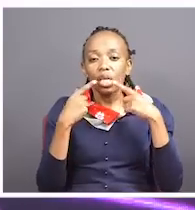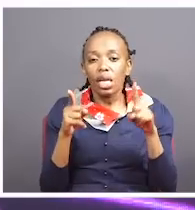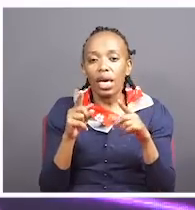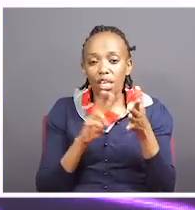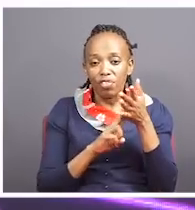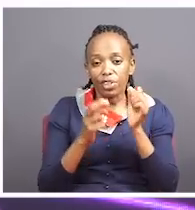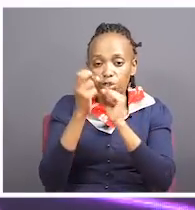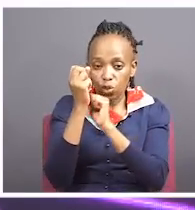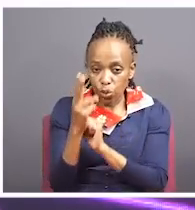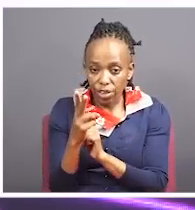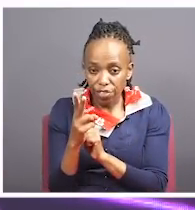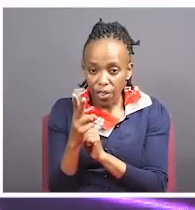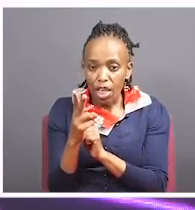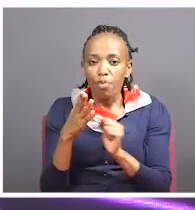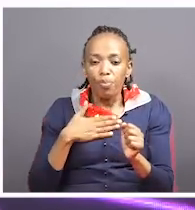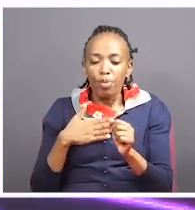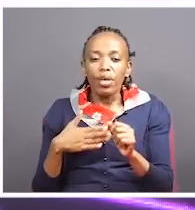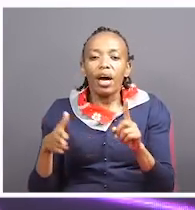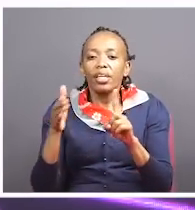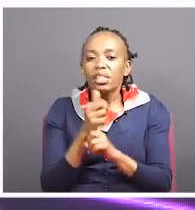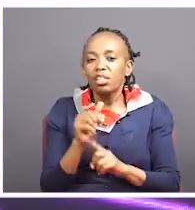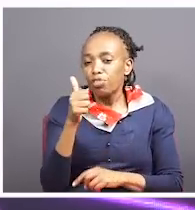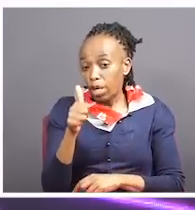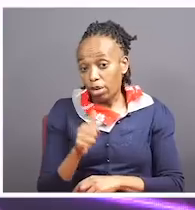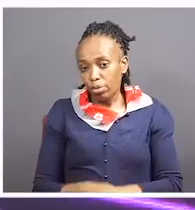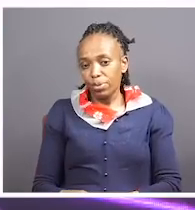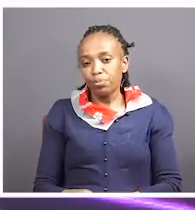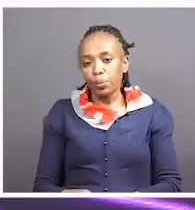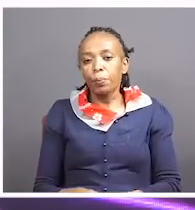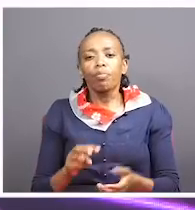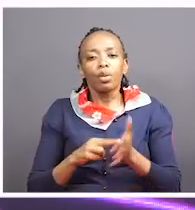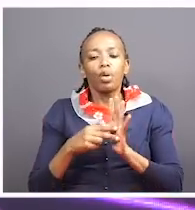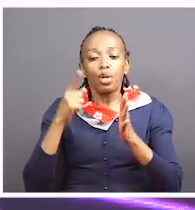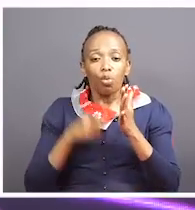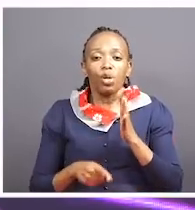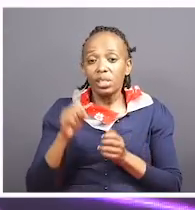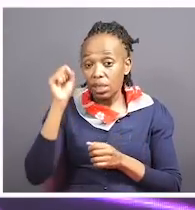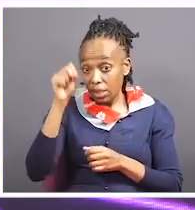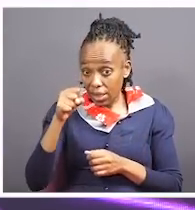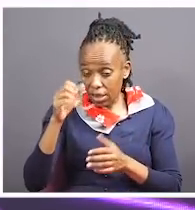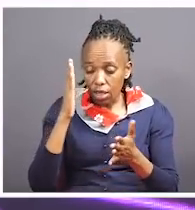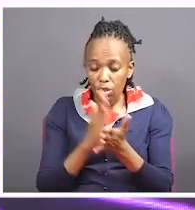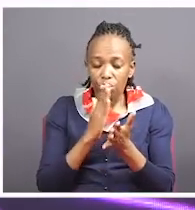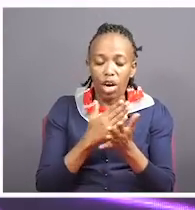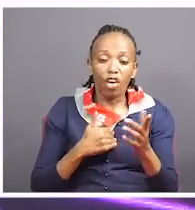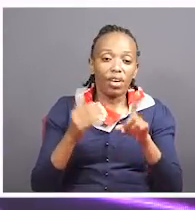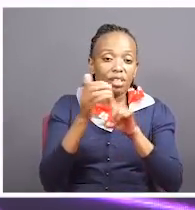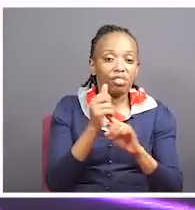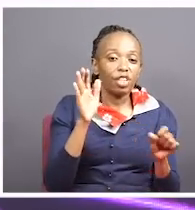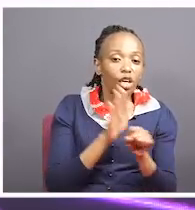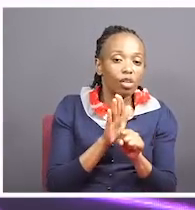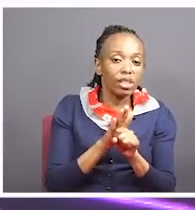to declare in verse 12, "Not that I have already obtained." In other words, yes, I have achieved a